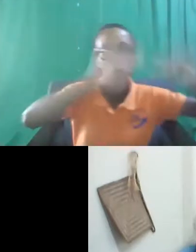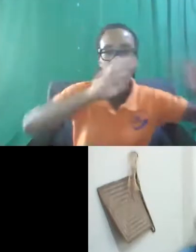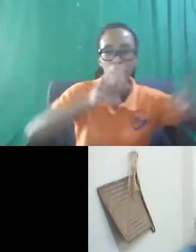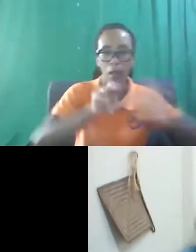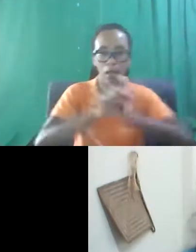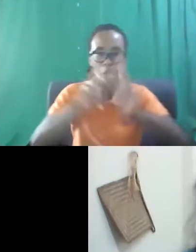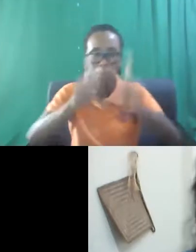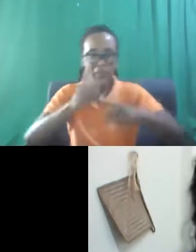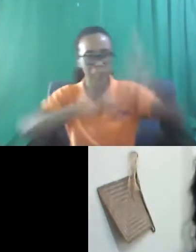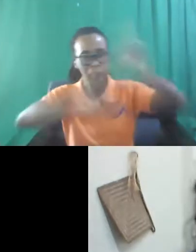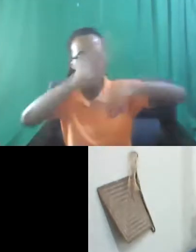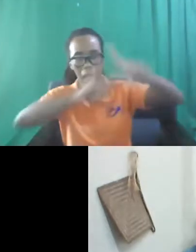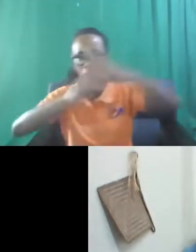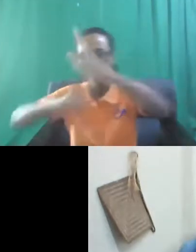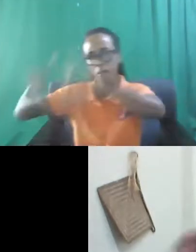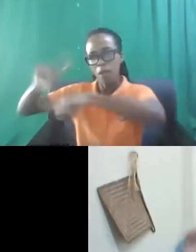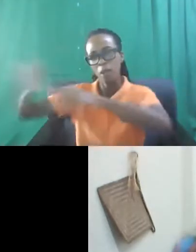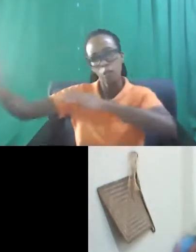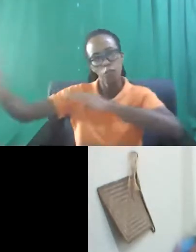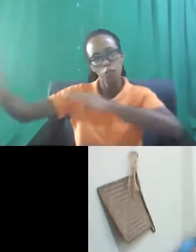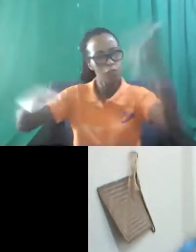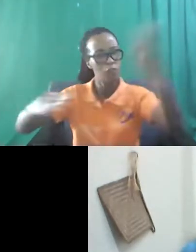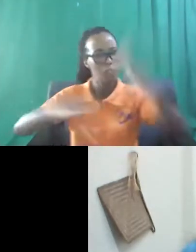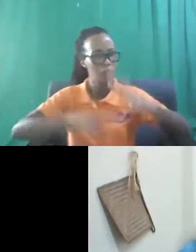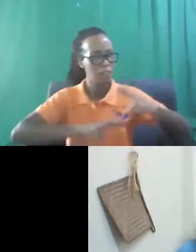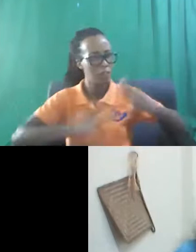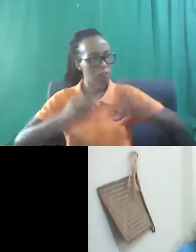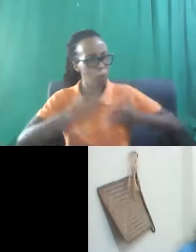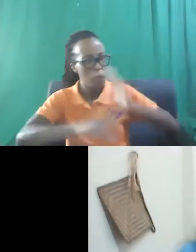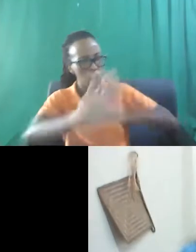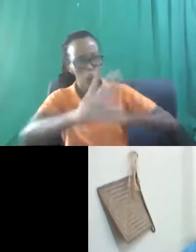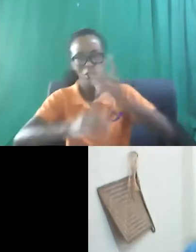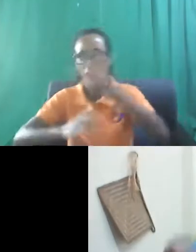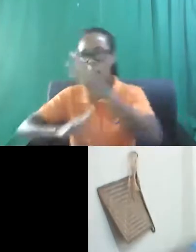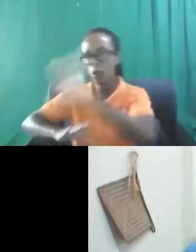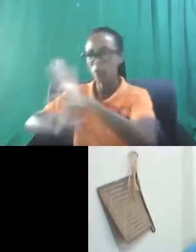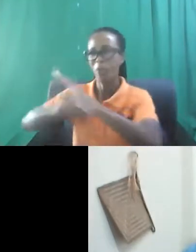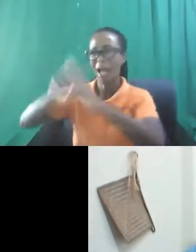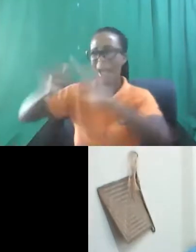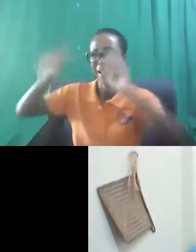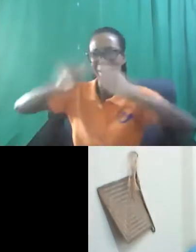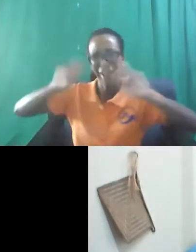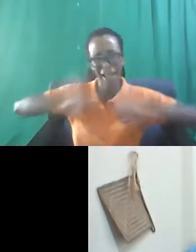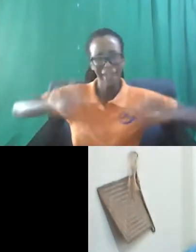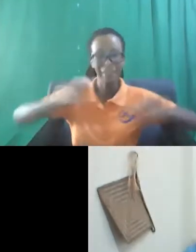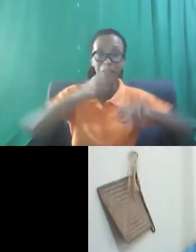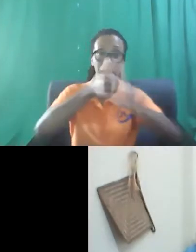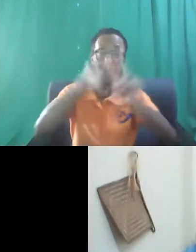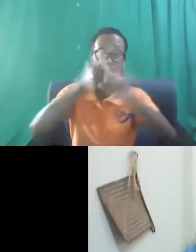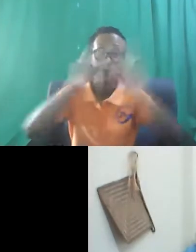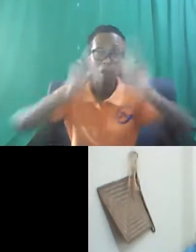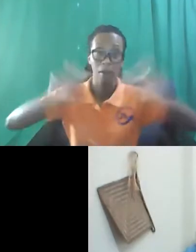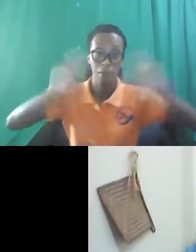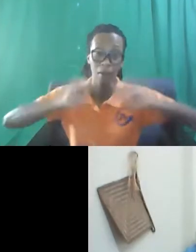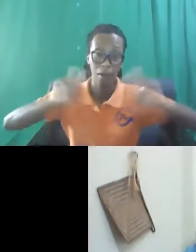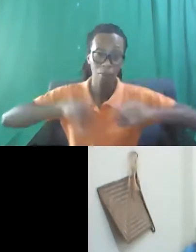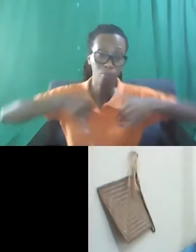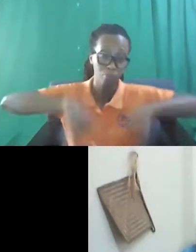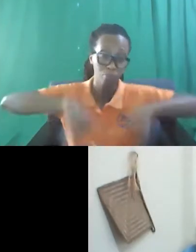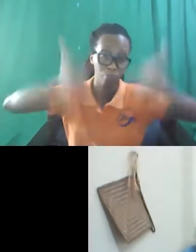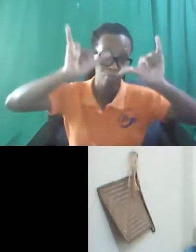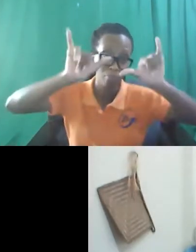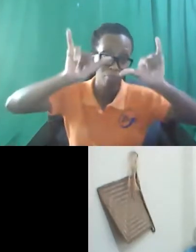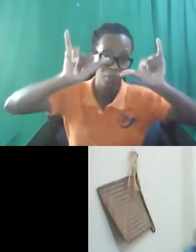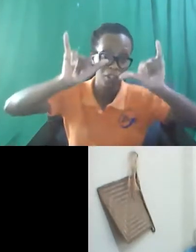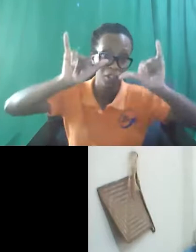they sign to different people, like what variation they use. I'm that guy. So since the switch has